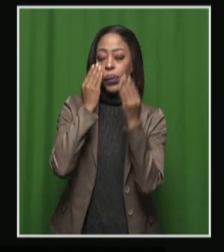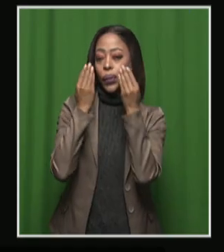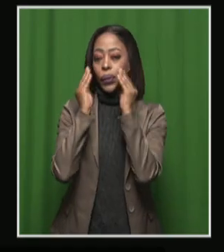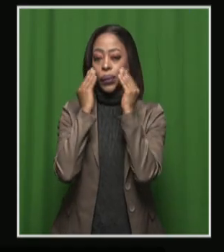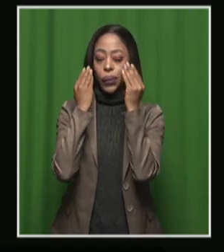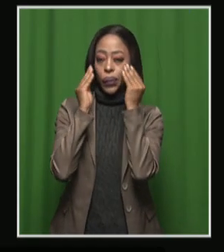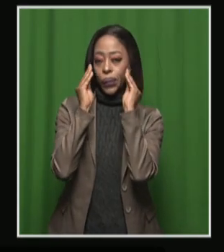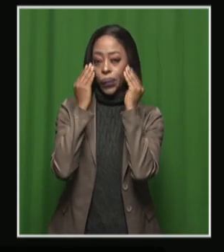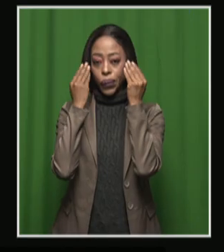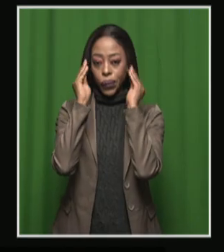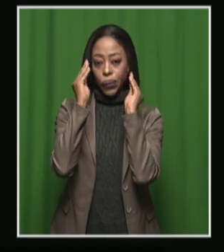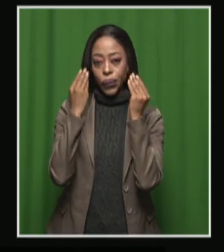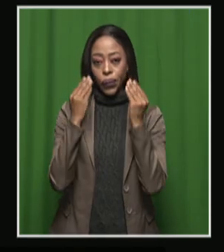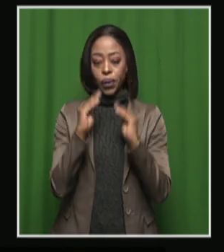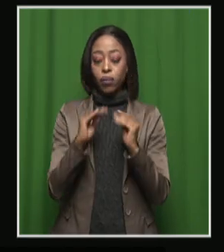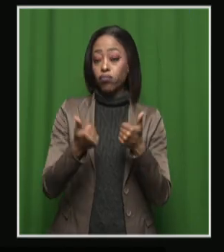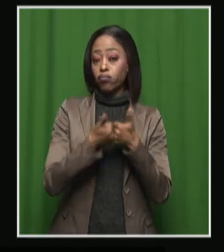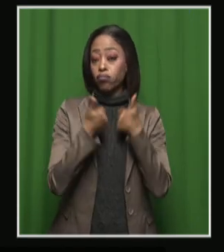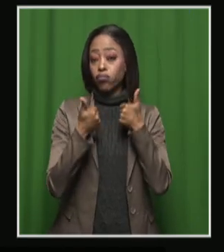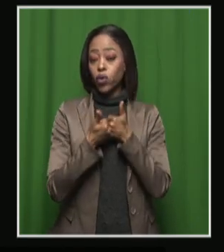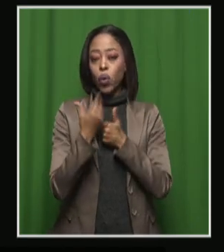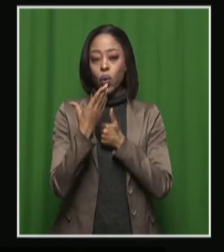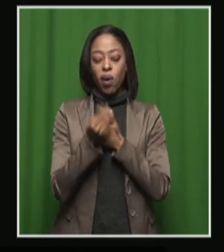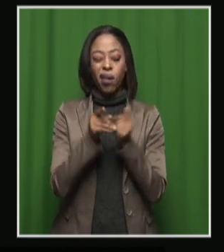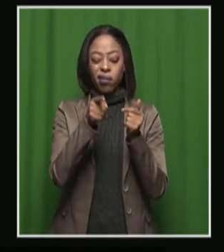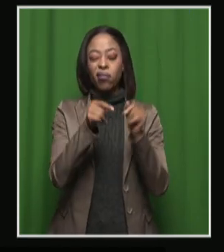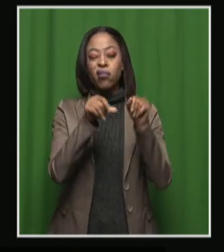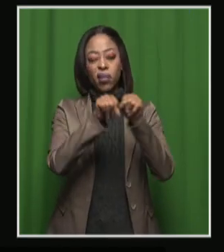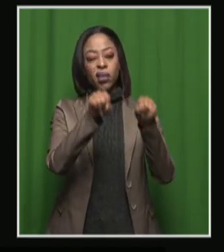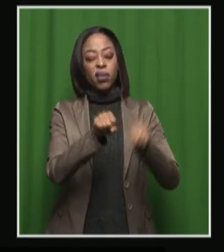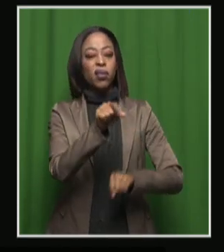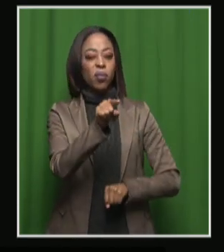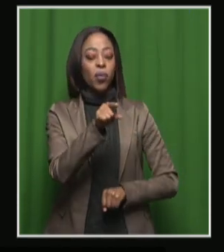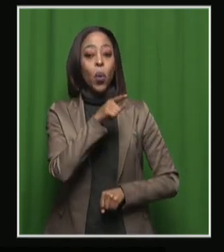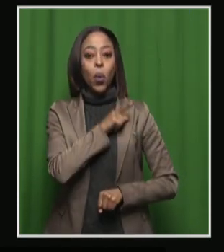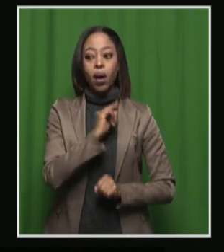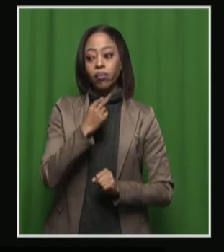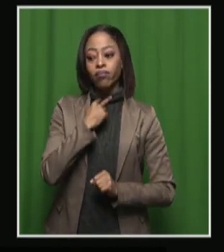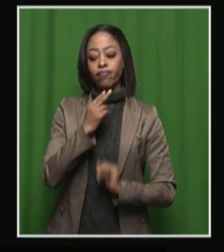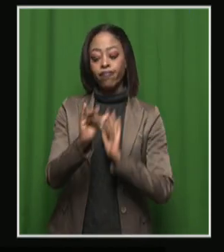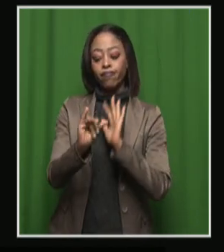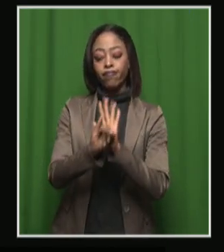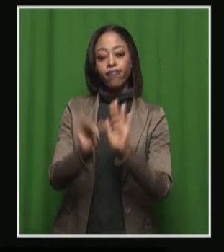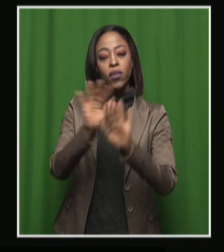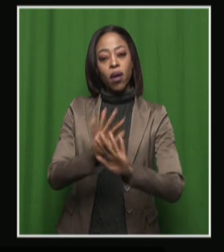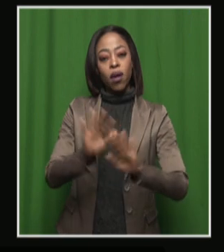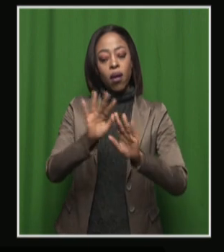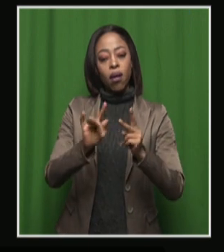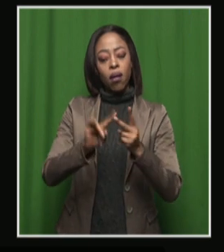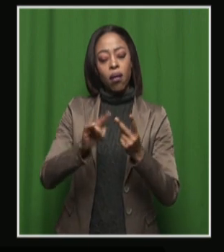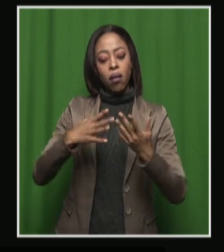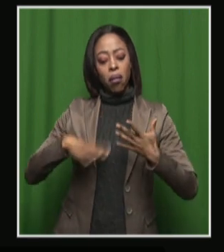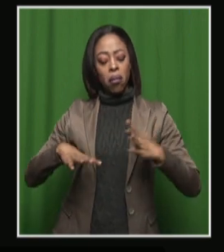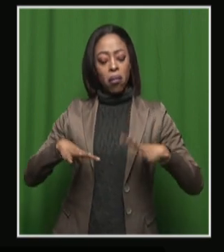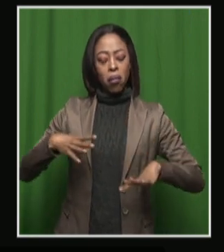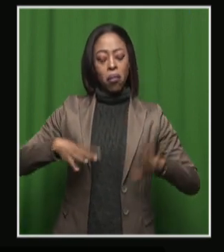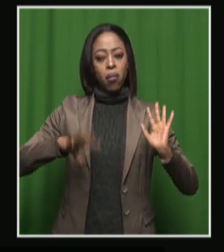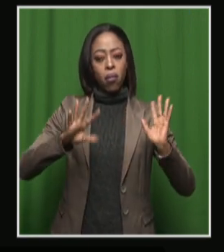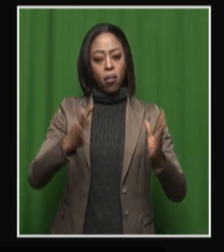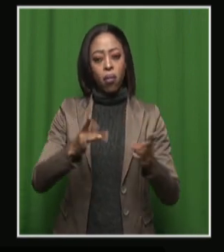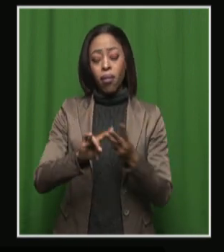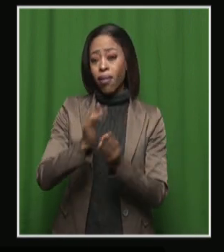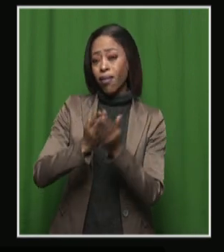of the challenges that we are faced with are quite systematic. So not being able to identify the colors, the patterns,